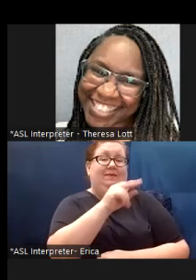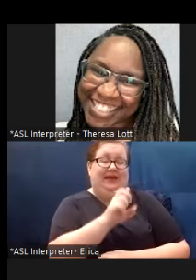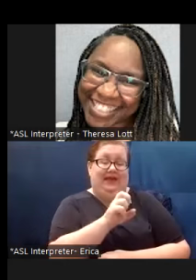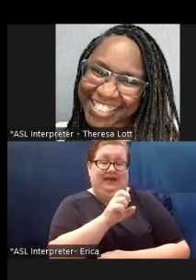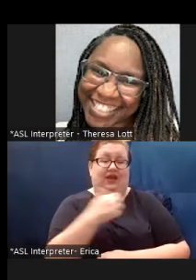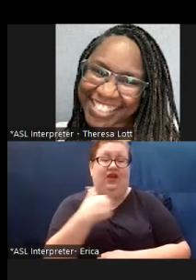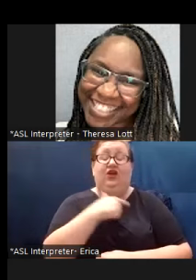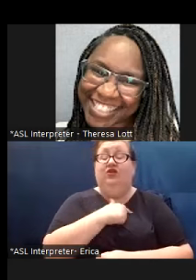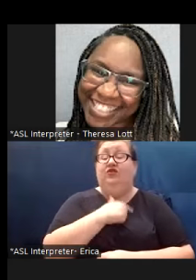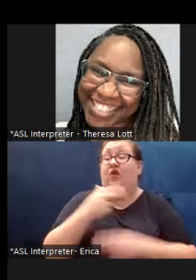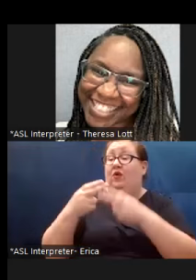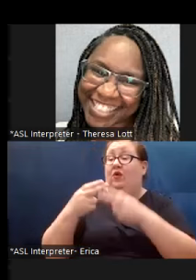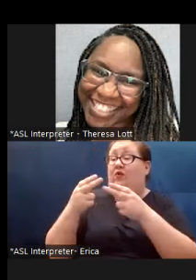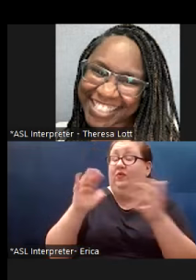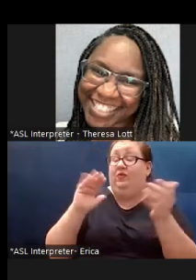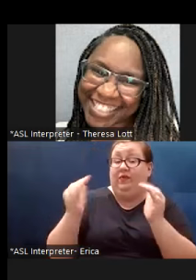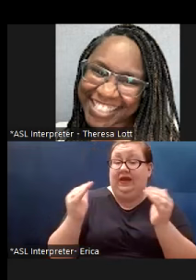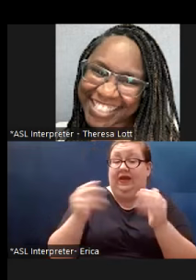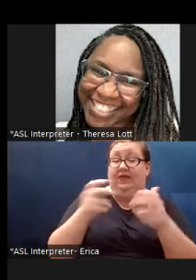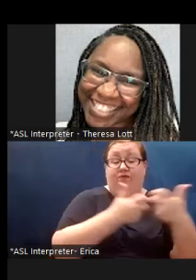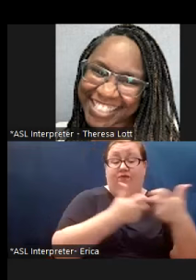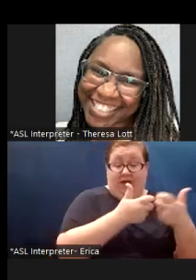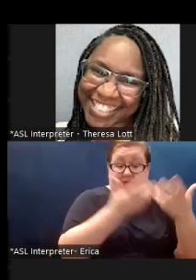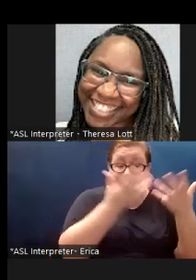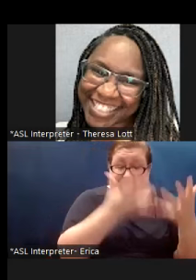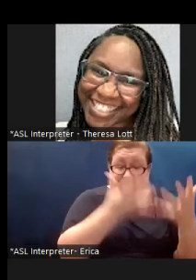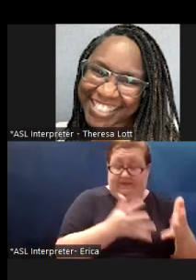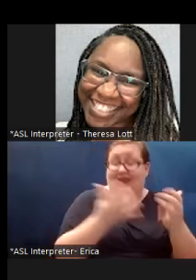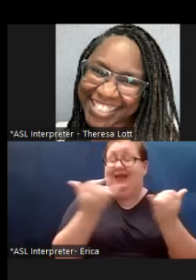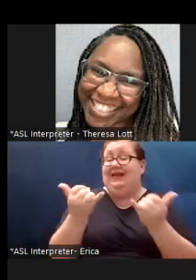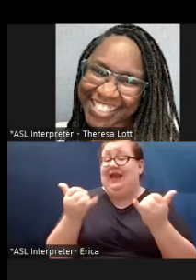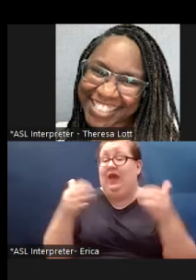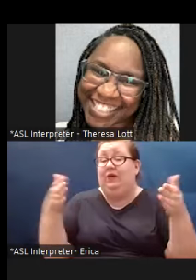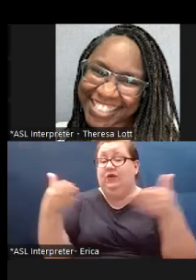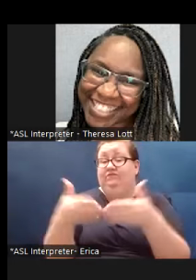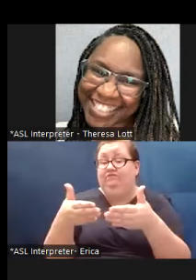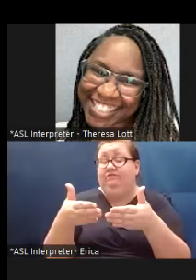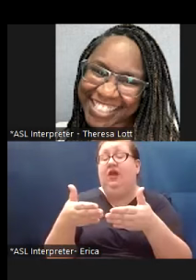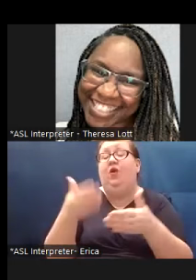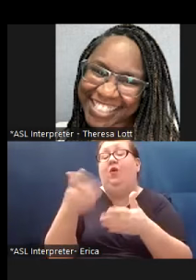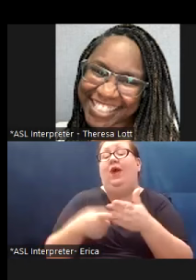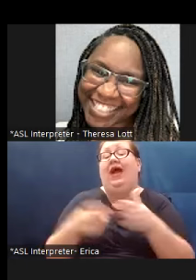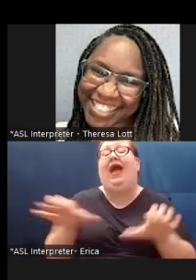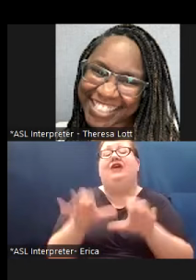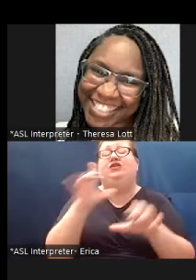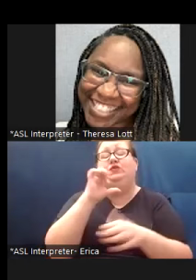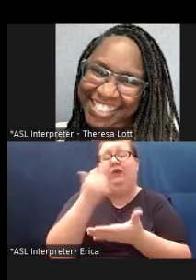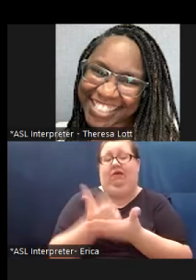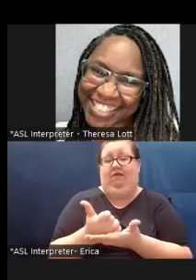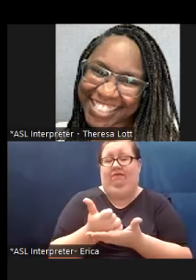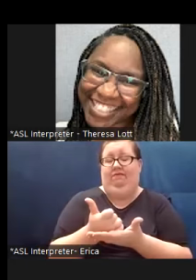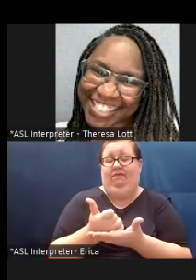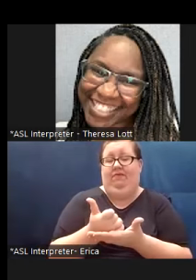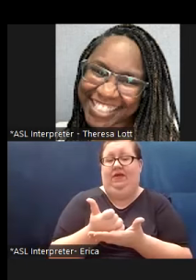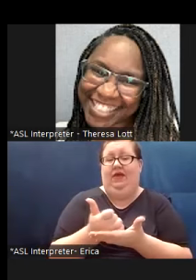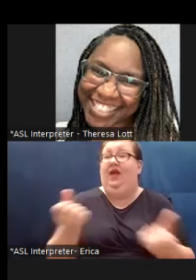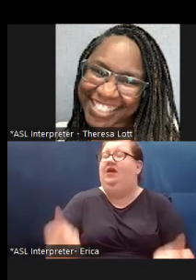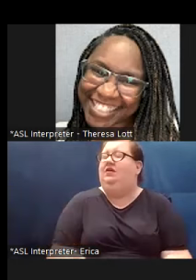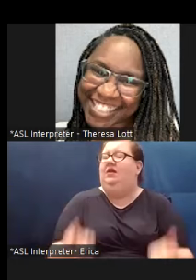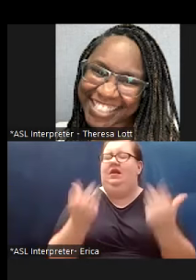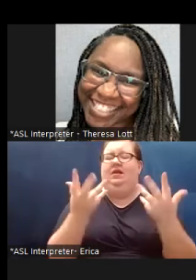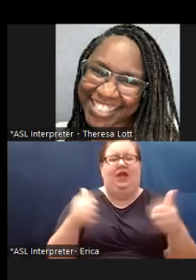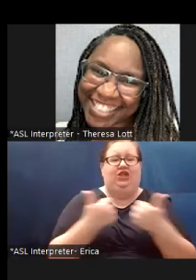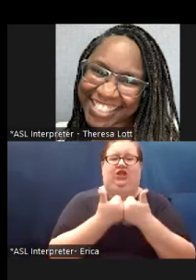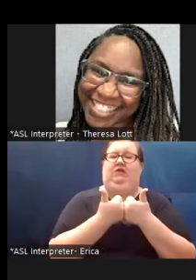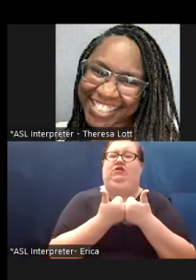laid out the problem, and now we're going to look at what actions will help us. There are a lot of challenges we face, but